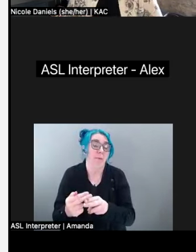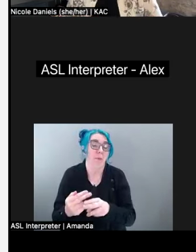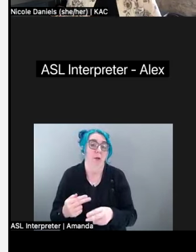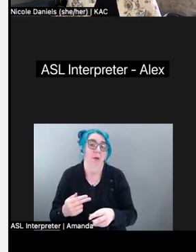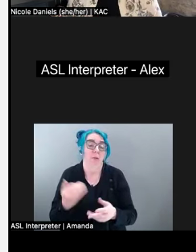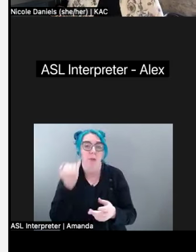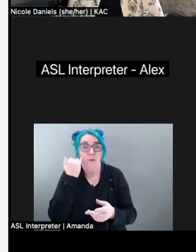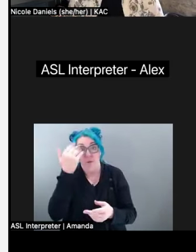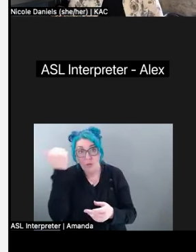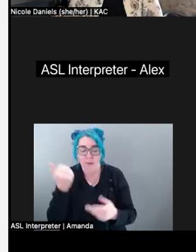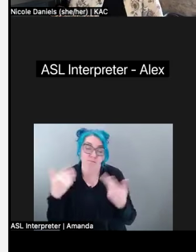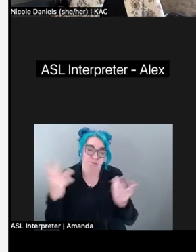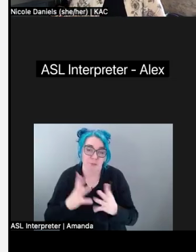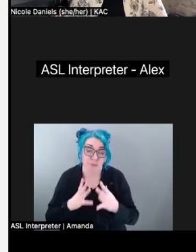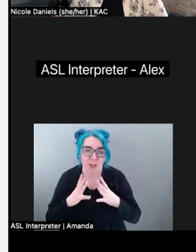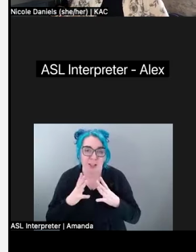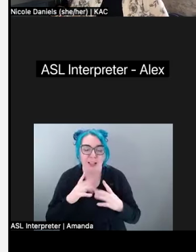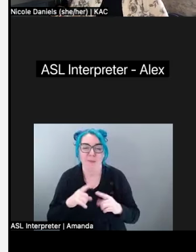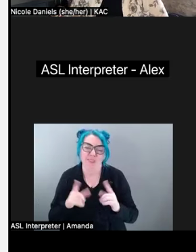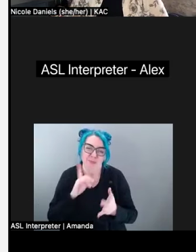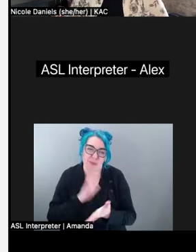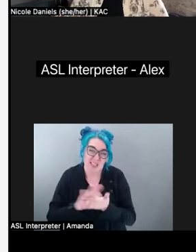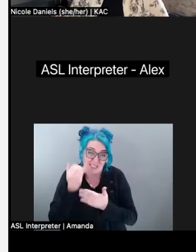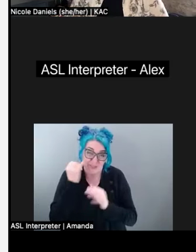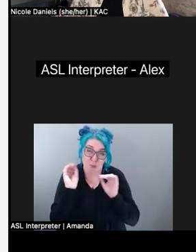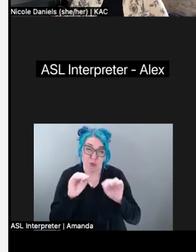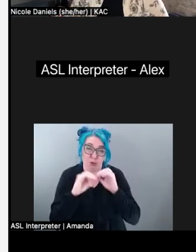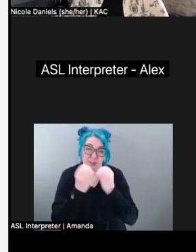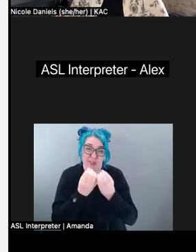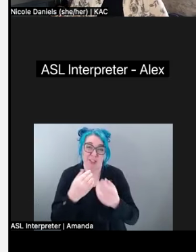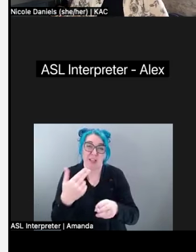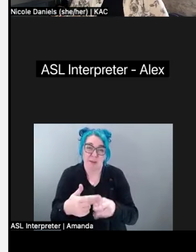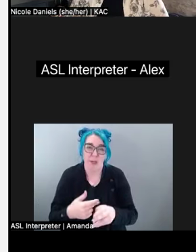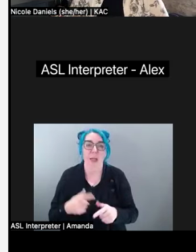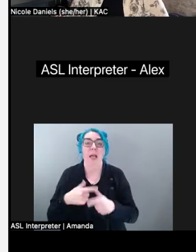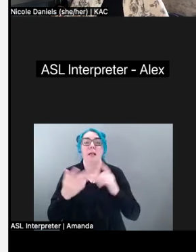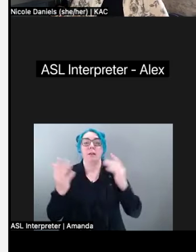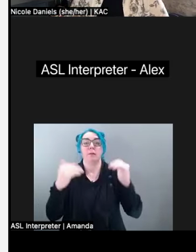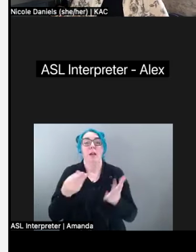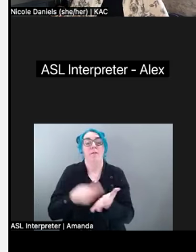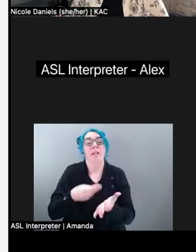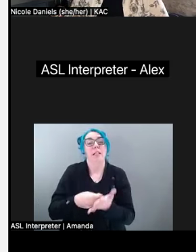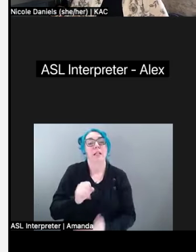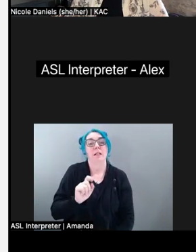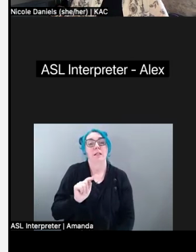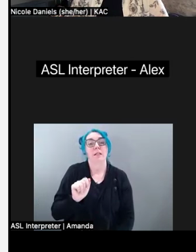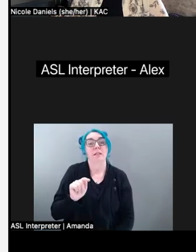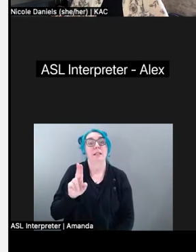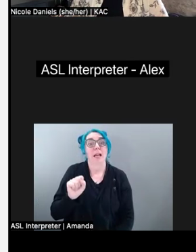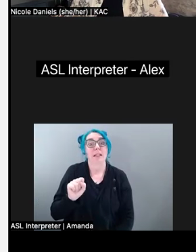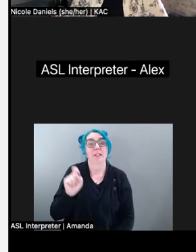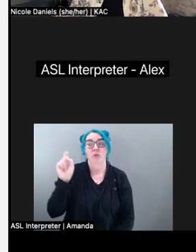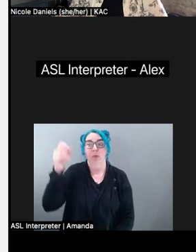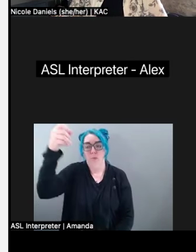do. And then there's a drop-down menu for the funding status column where you will indicate if amounts are confirmed, pending,